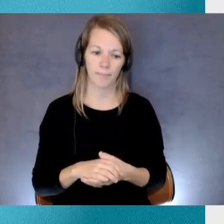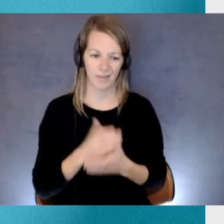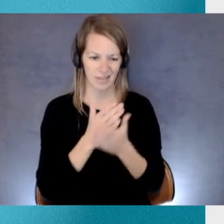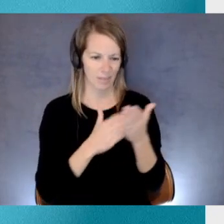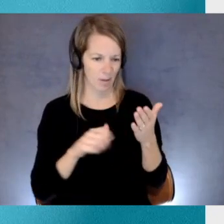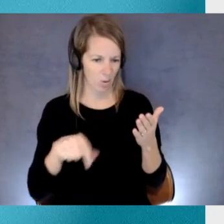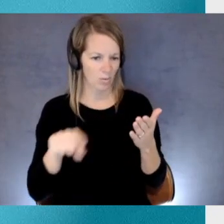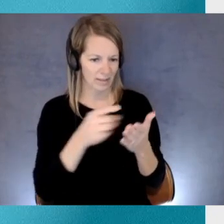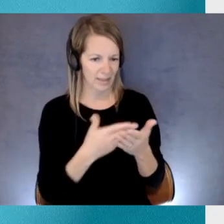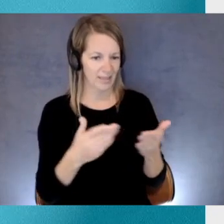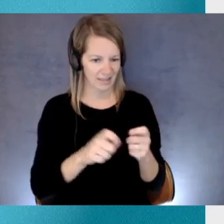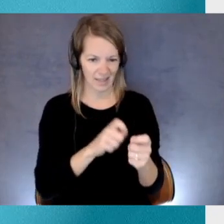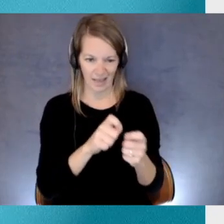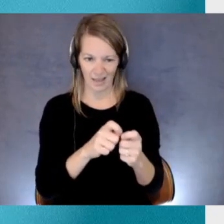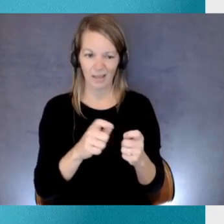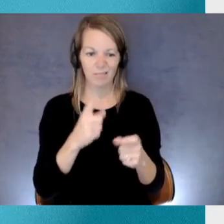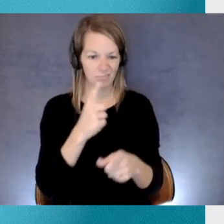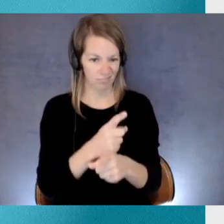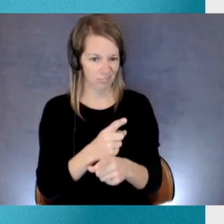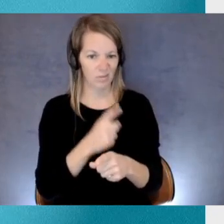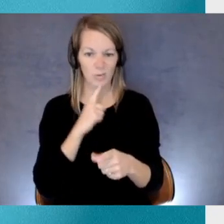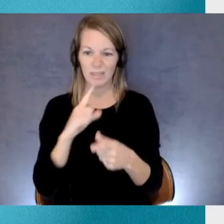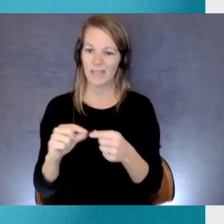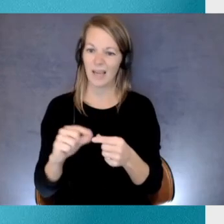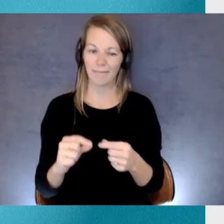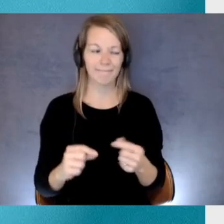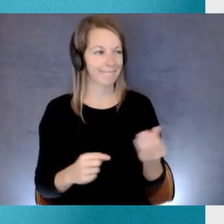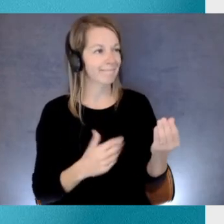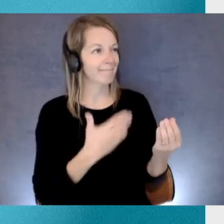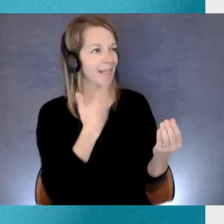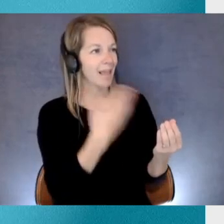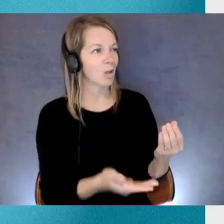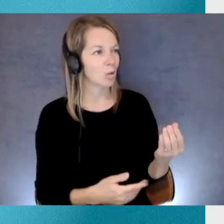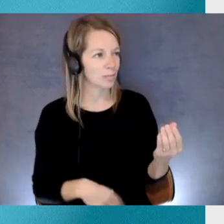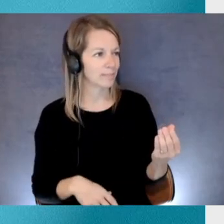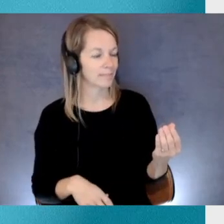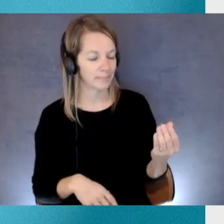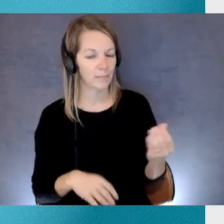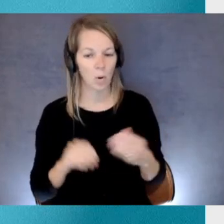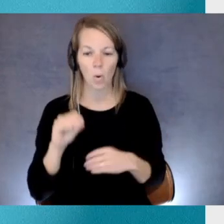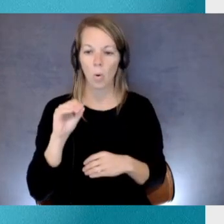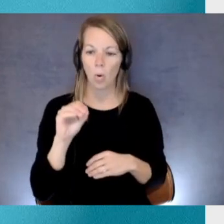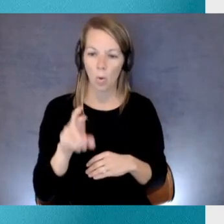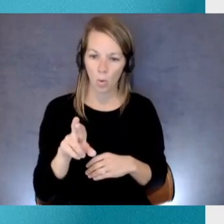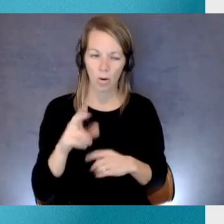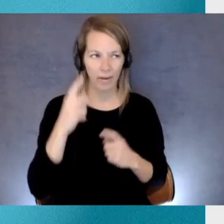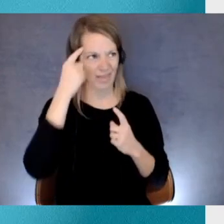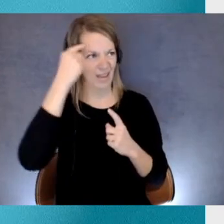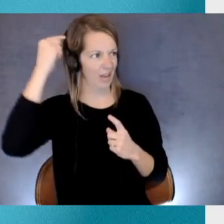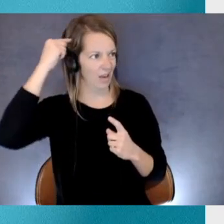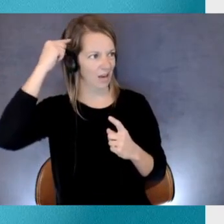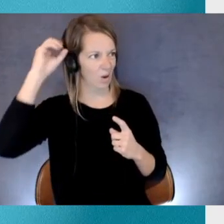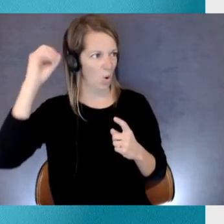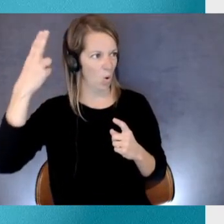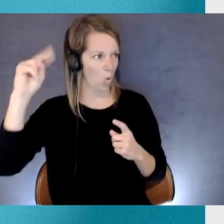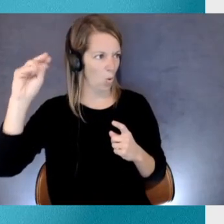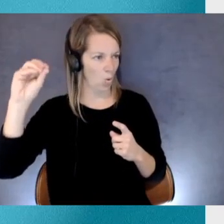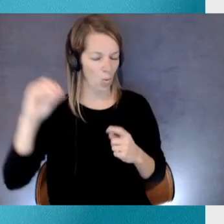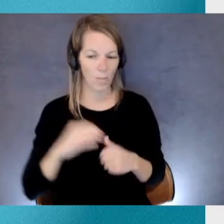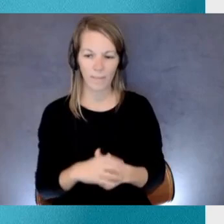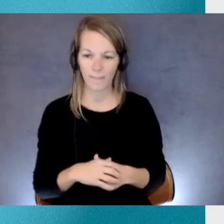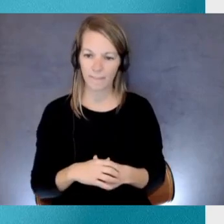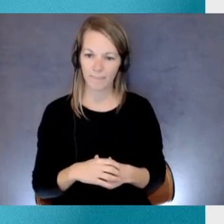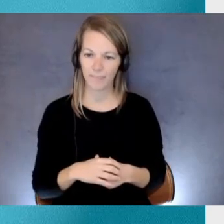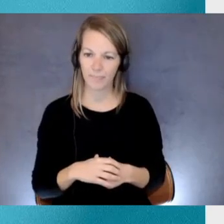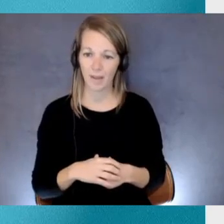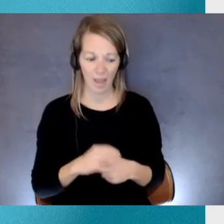yeah, exactly, might be things that you'd say just thank you or thank you very much. And you're thinking, oh no, as Lisa says here, not another pill.